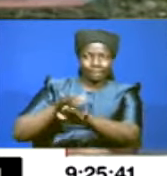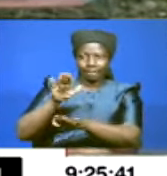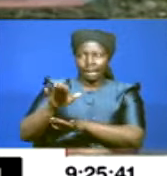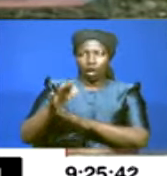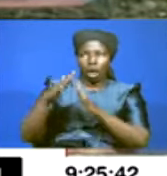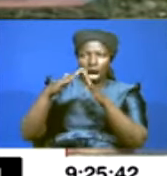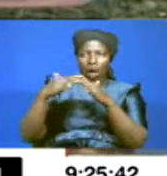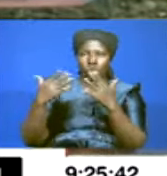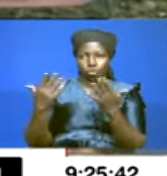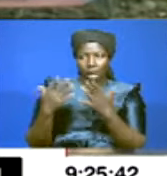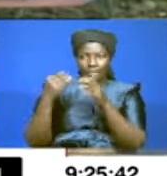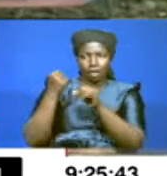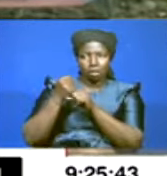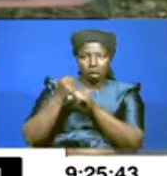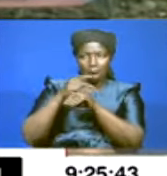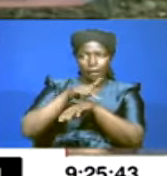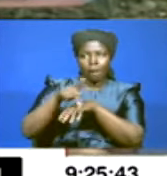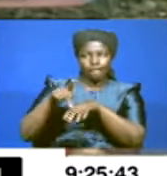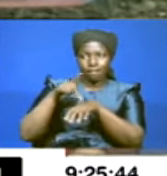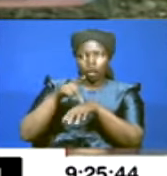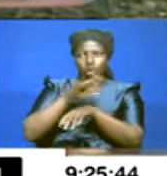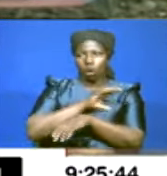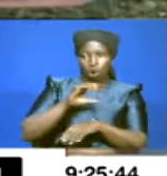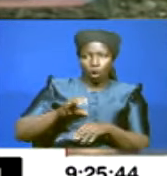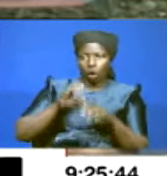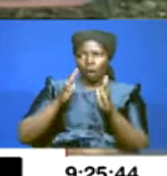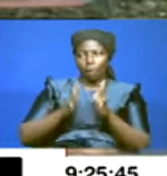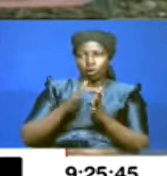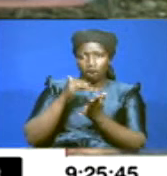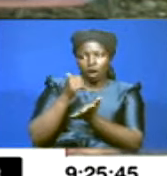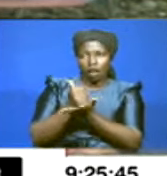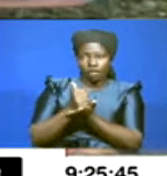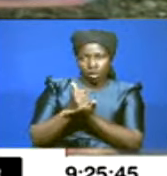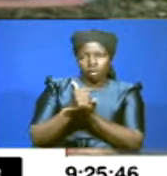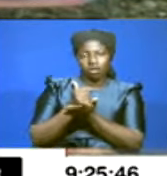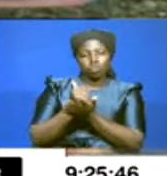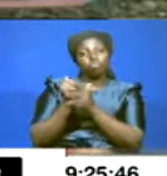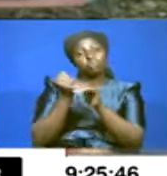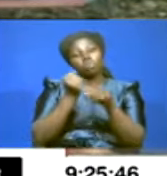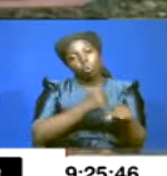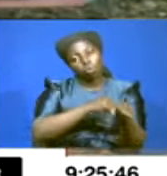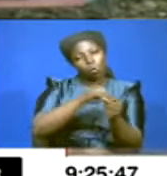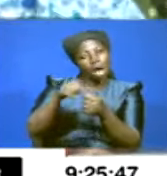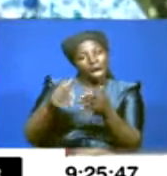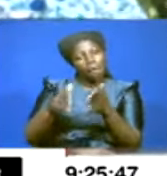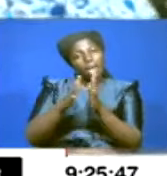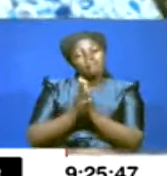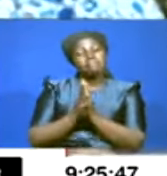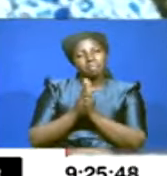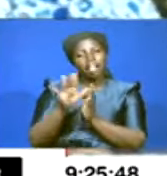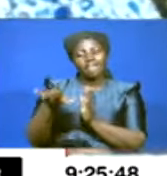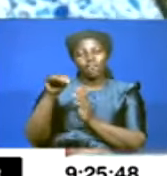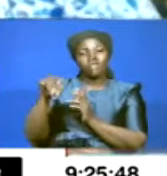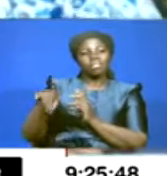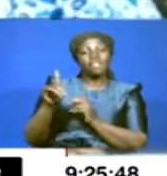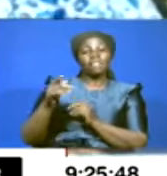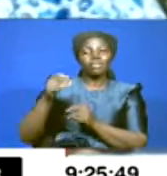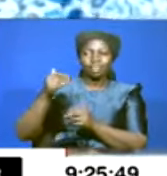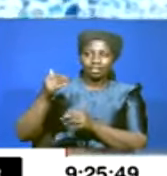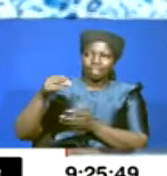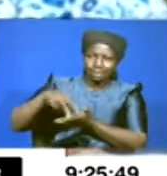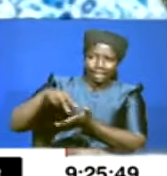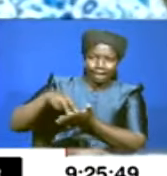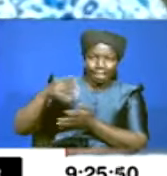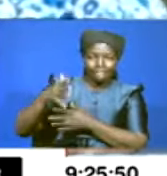provincial, provincial commissioner's office, where it is. On Uhuru Highway. Yes, Uhuru Highway. I found her study there. You know,